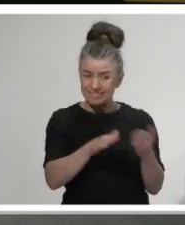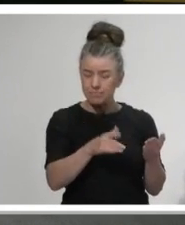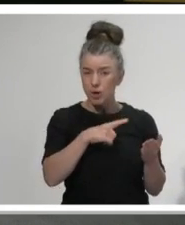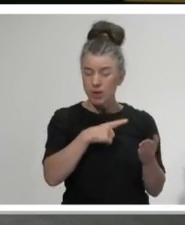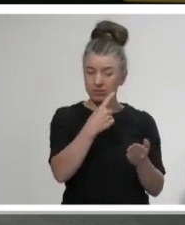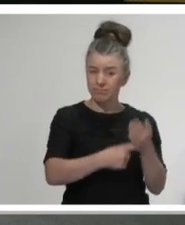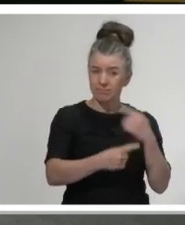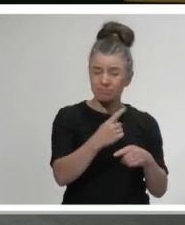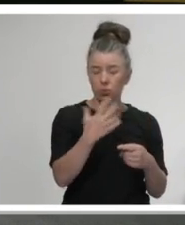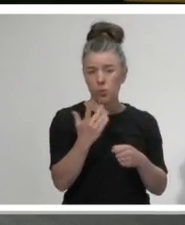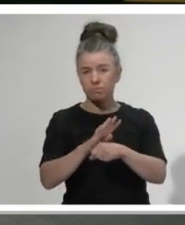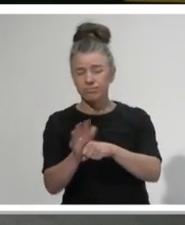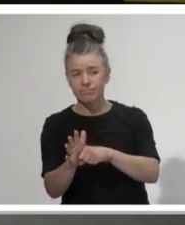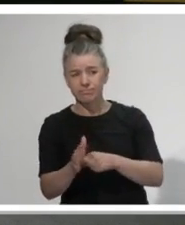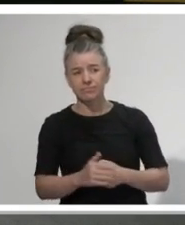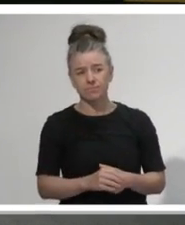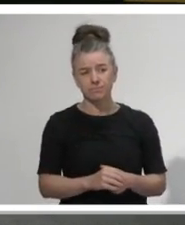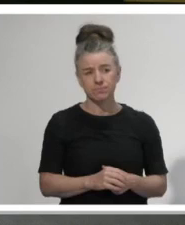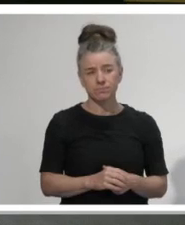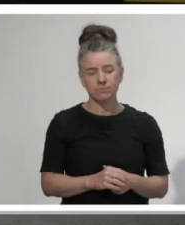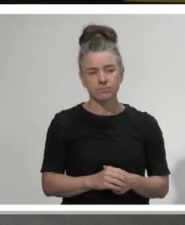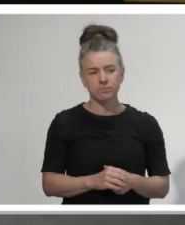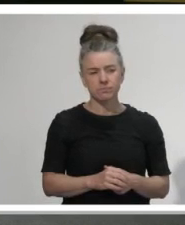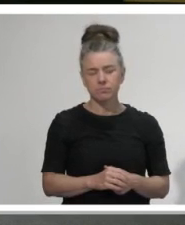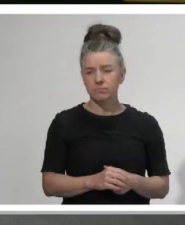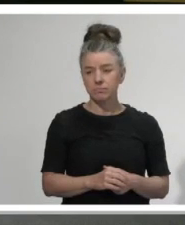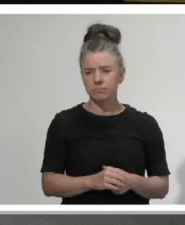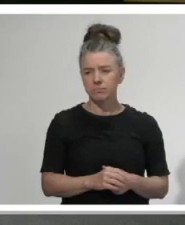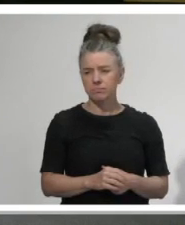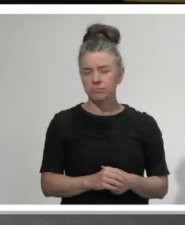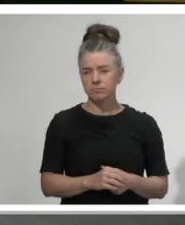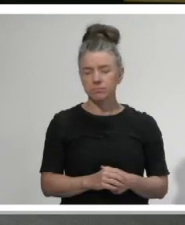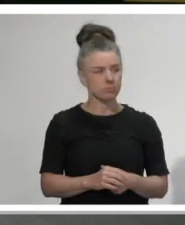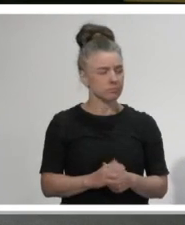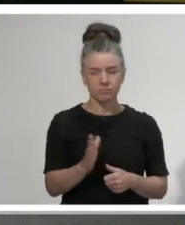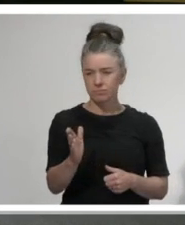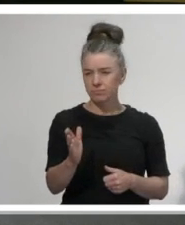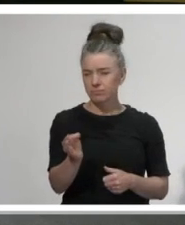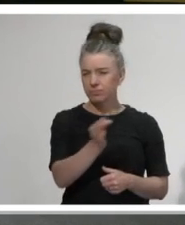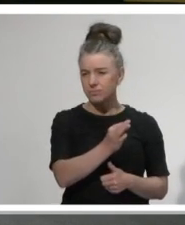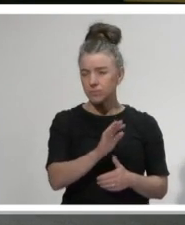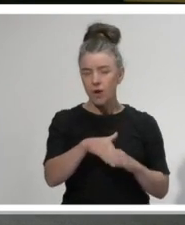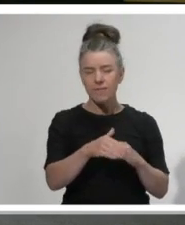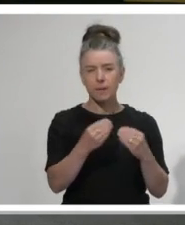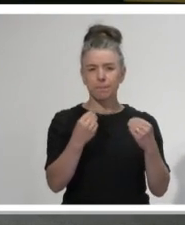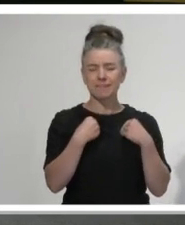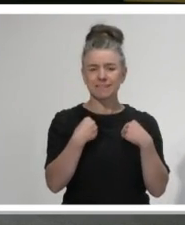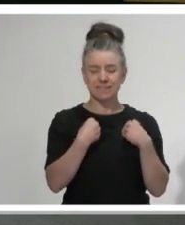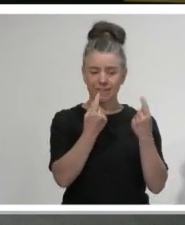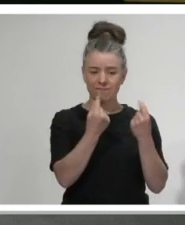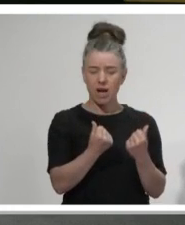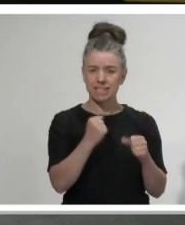about COVID-19 out in the community. I just have a question in terms of the business finance guarantee